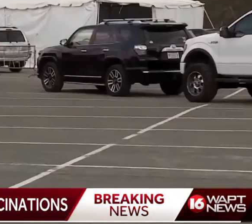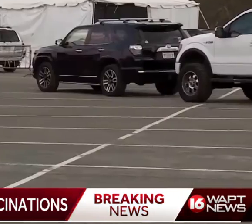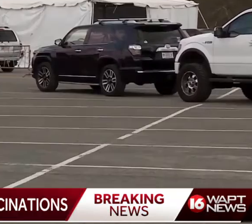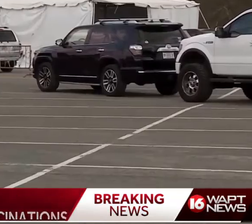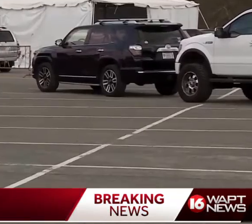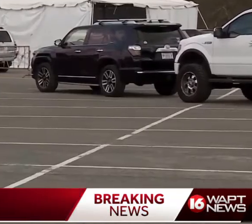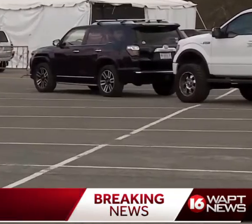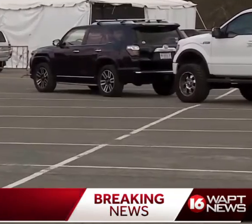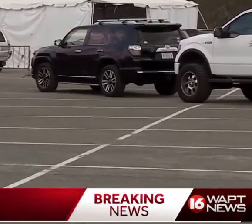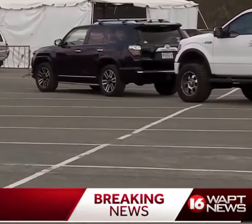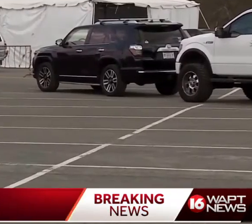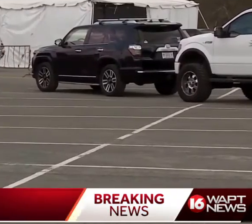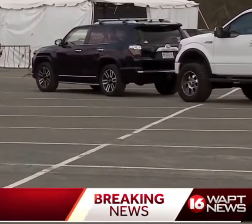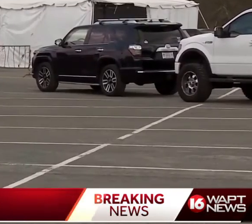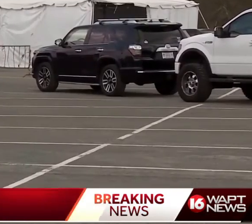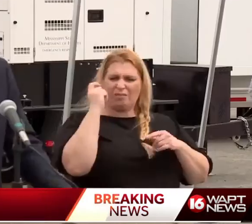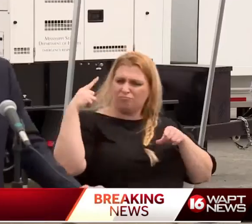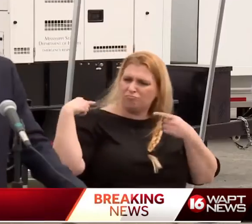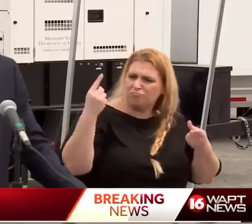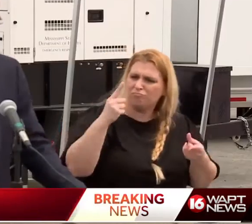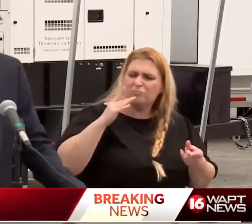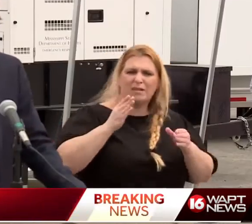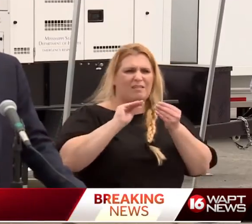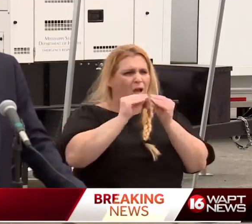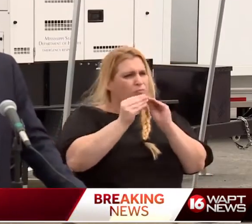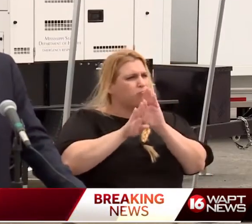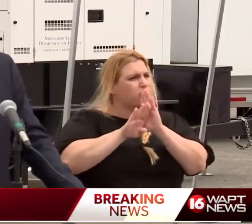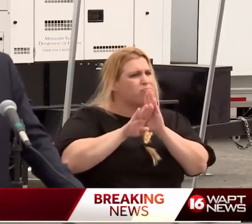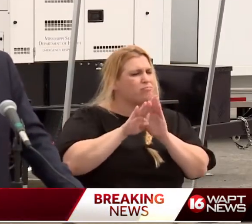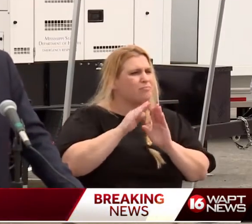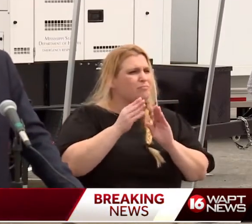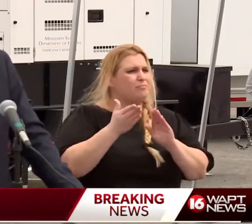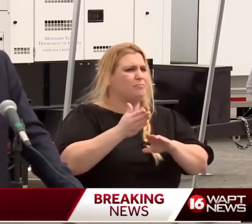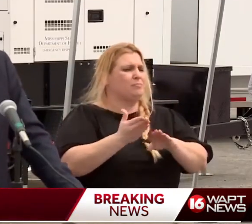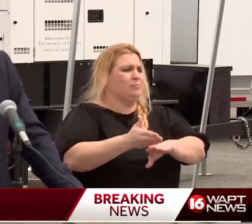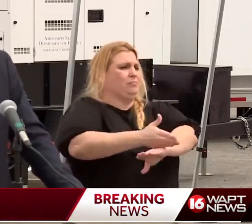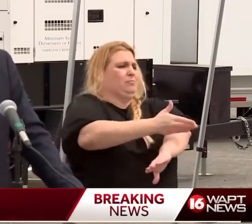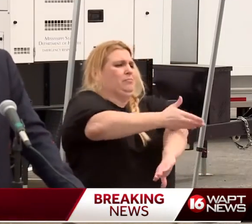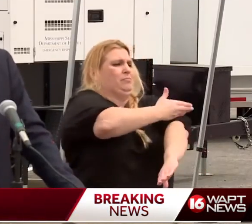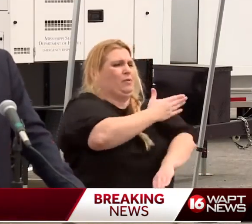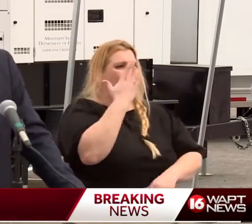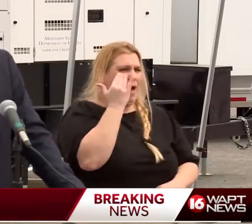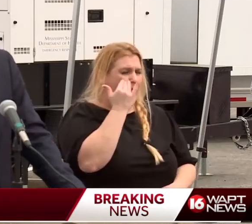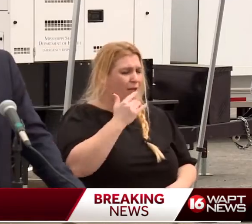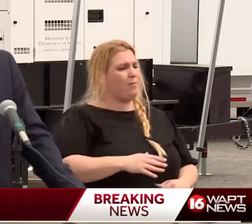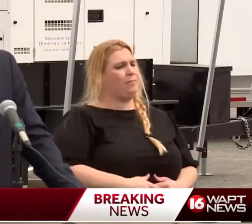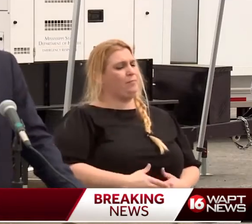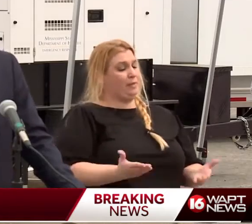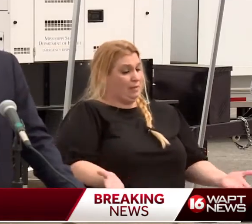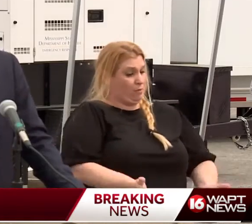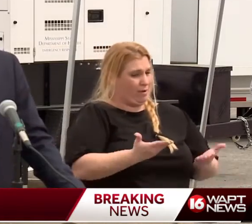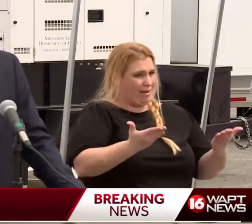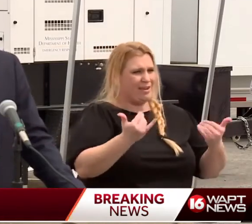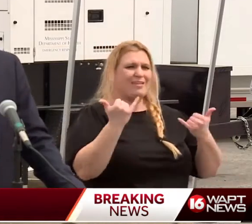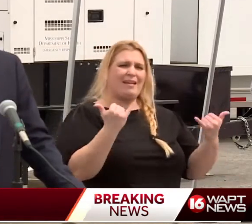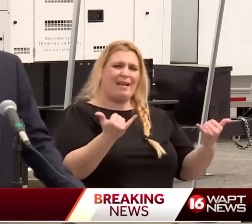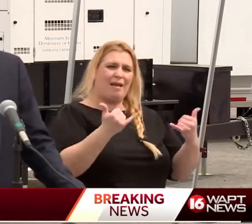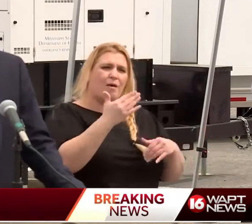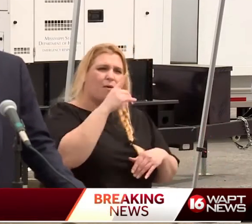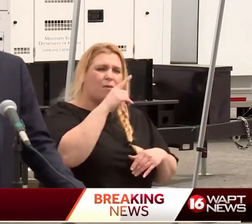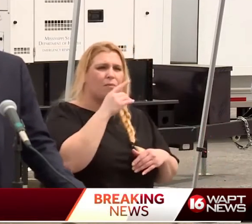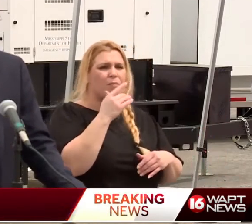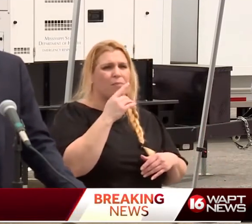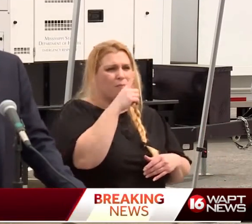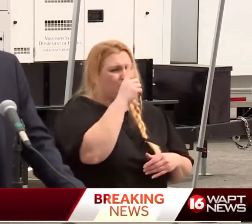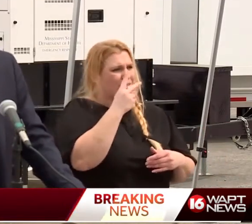a shot. And why have we come so far? We've come so far for a few very simple reasons. We are here now because